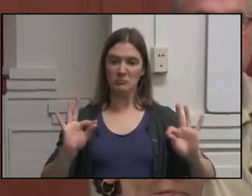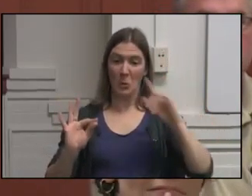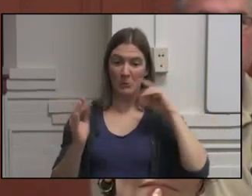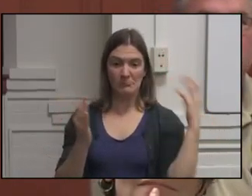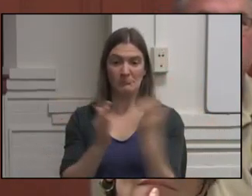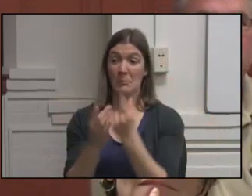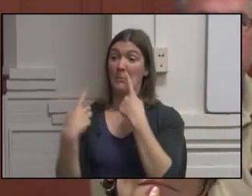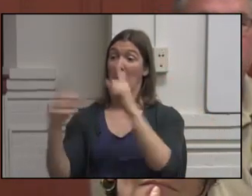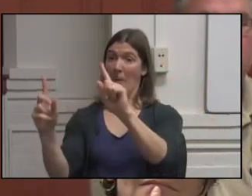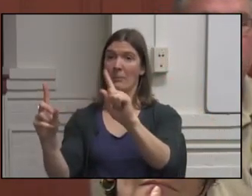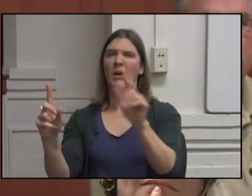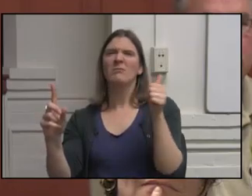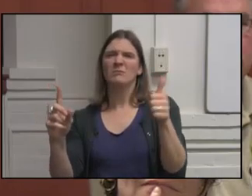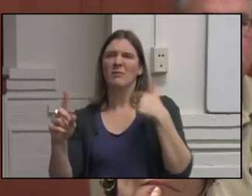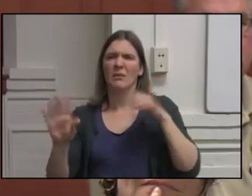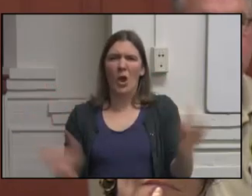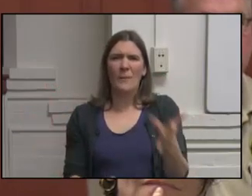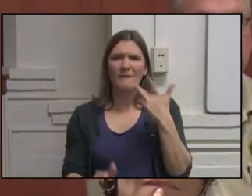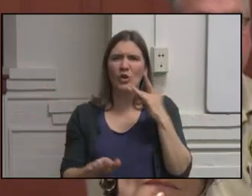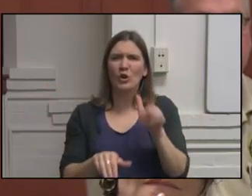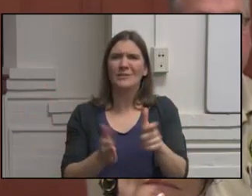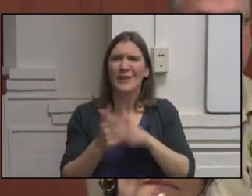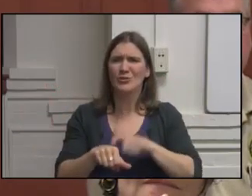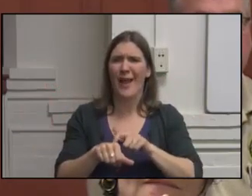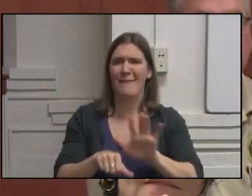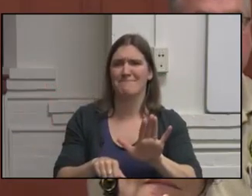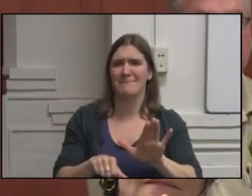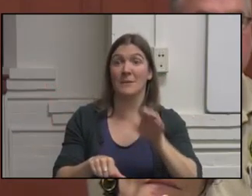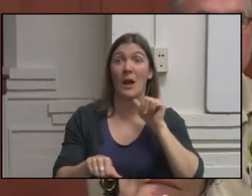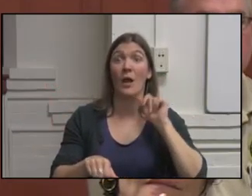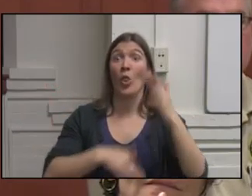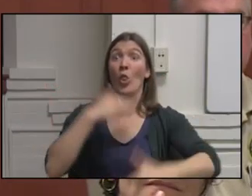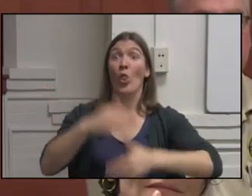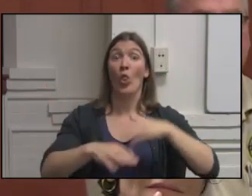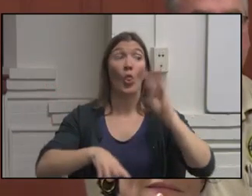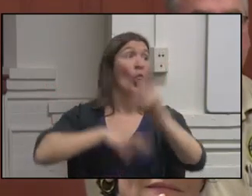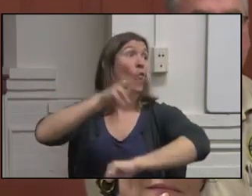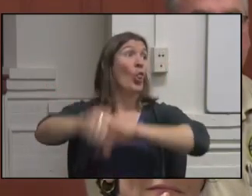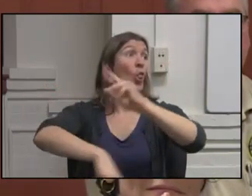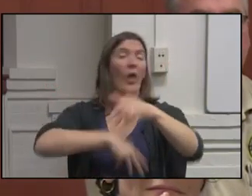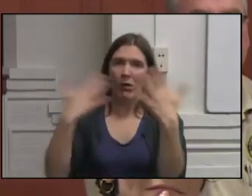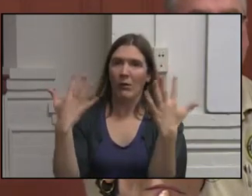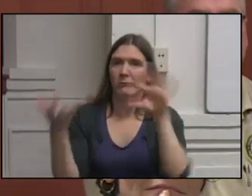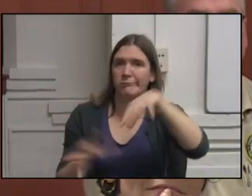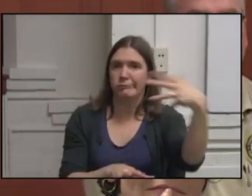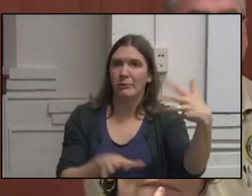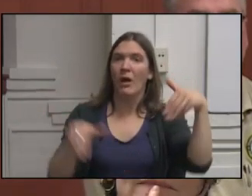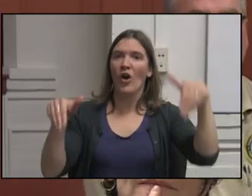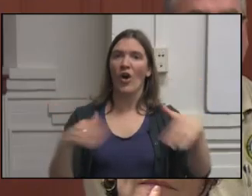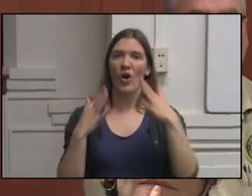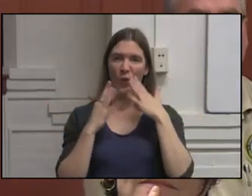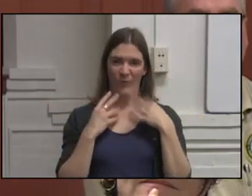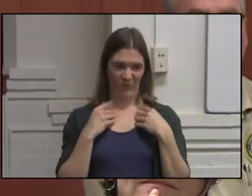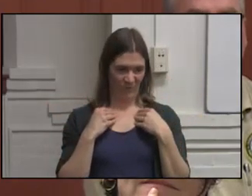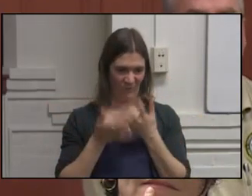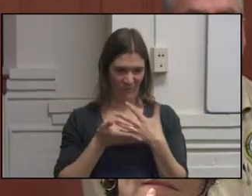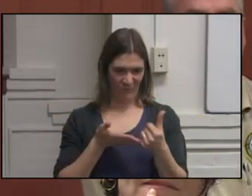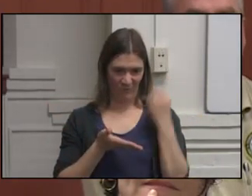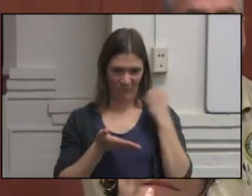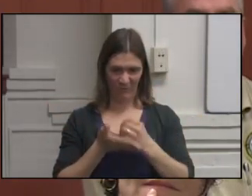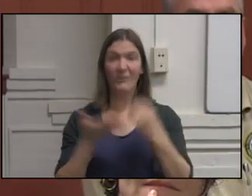of success, I would urge you to go that way and not just start throwing at money at a problem that's still ill-defined and the solutions